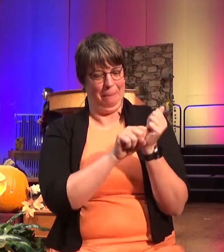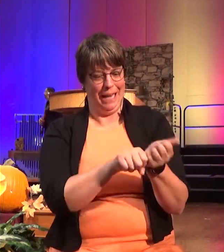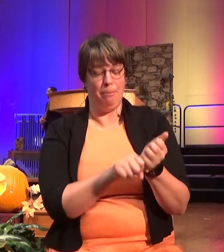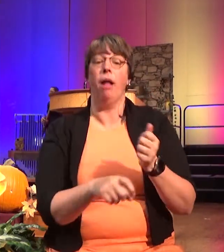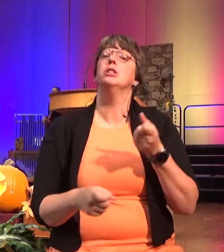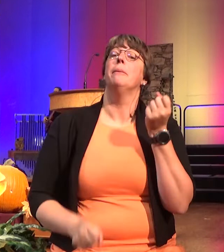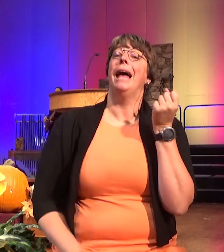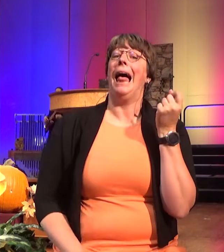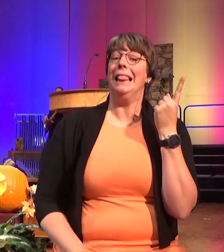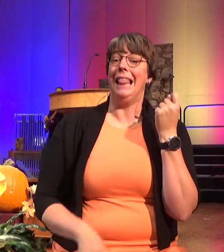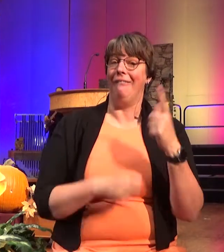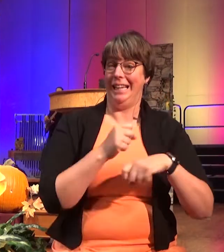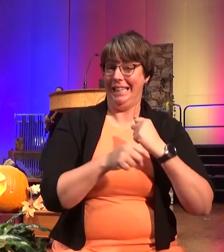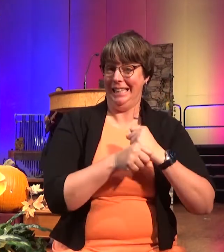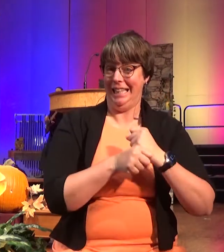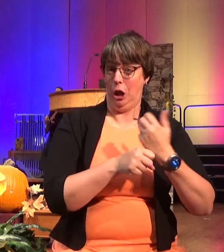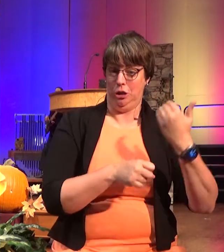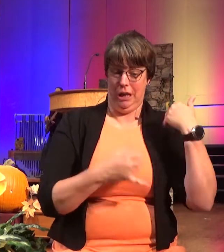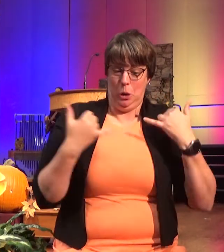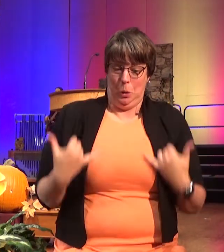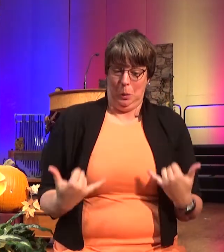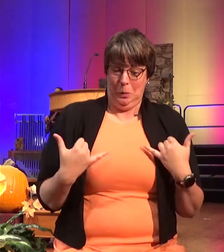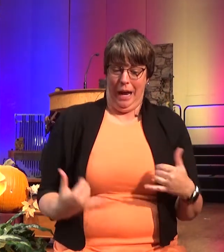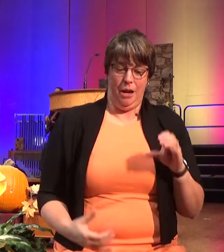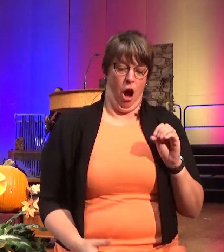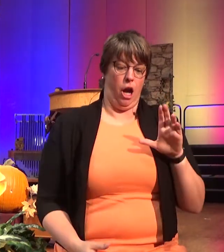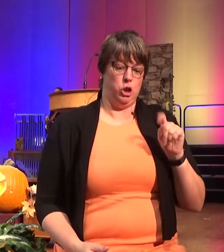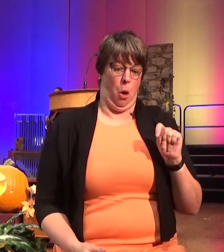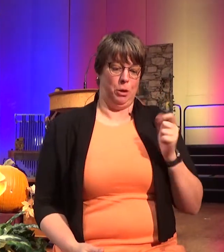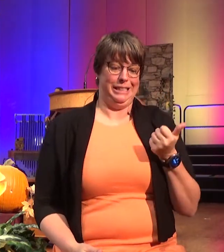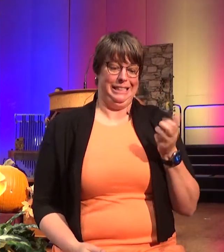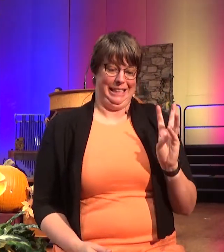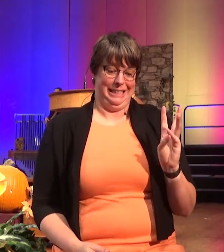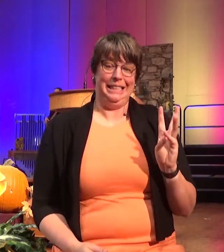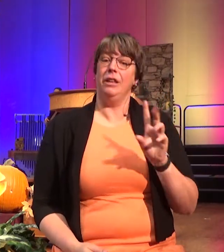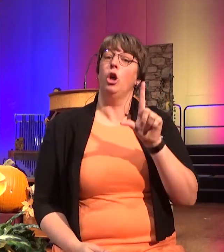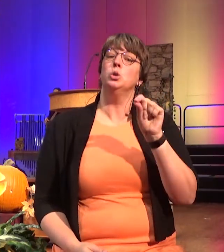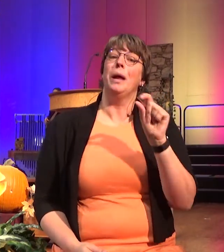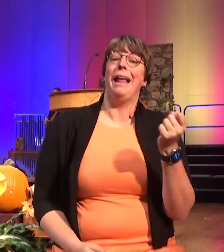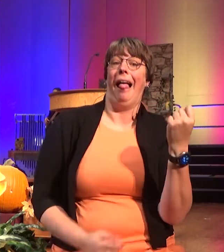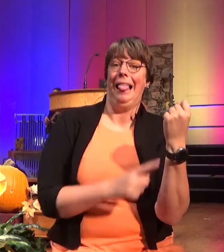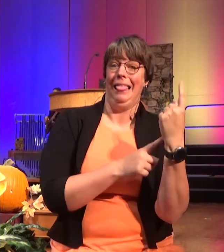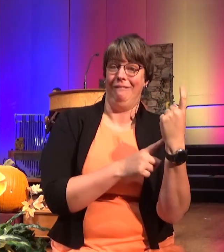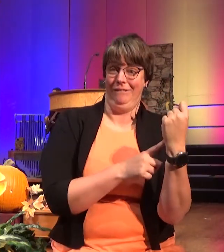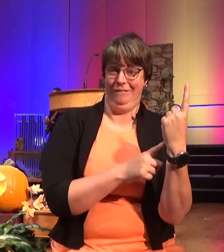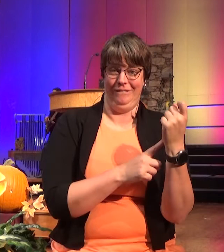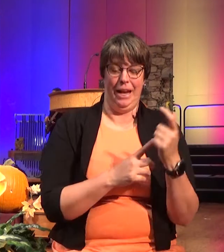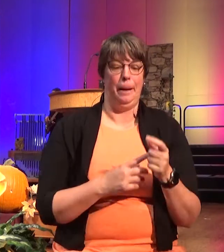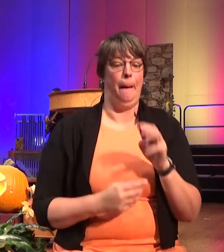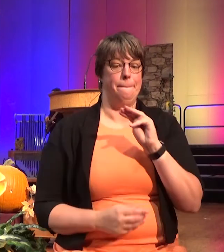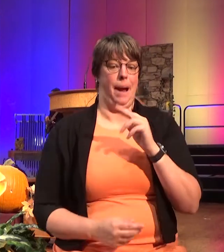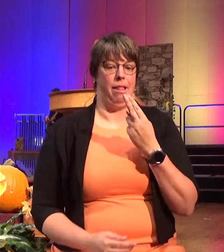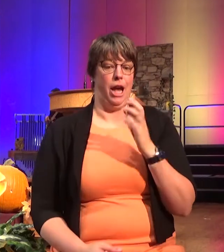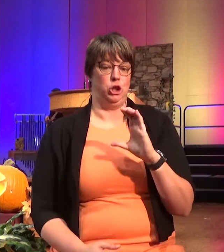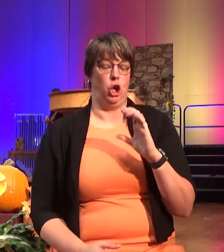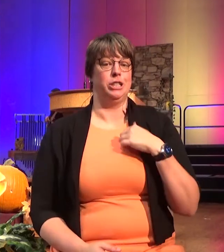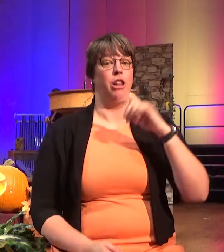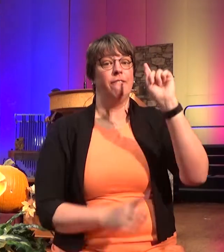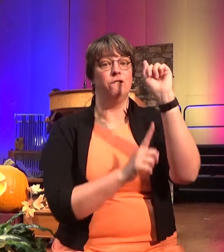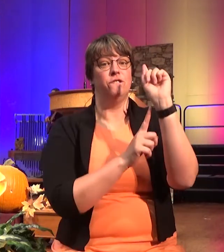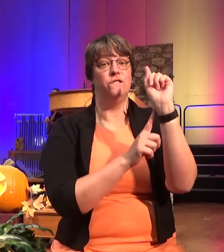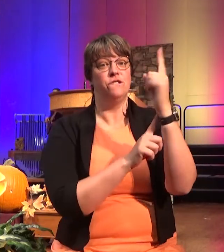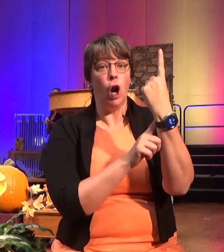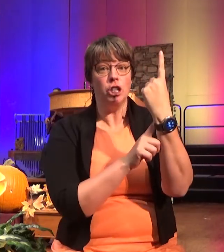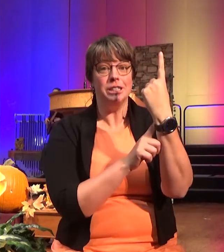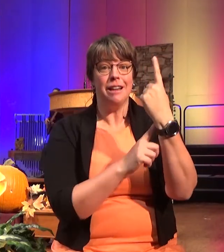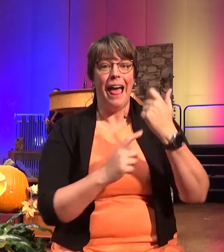ago today, on October 16th, 2011, Mile High Church did their very first